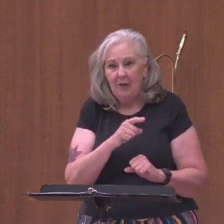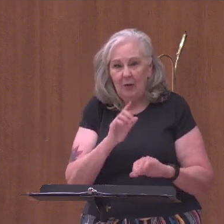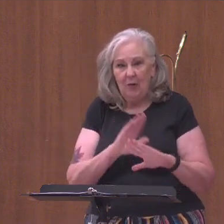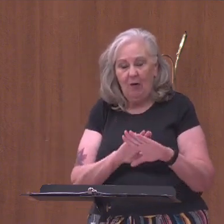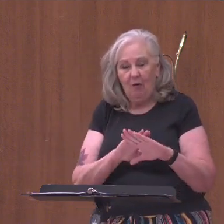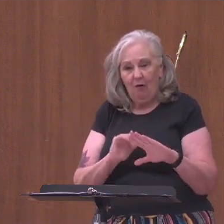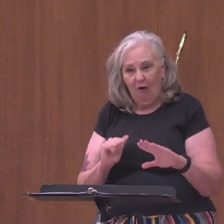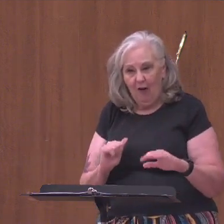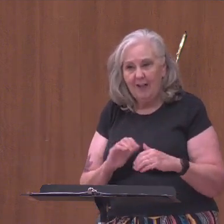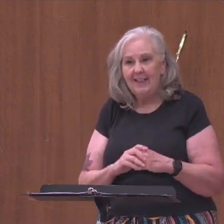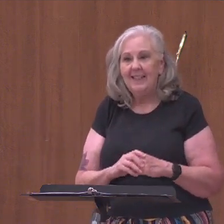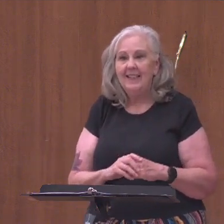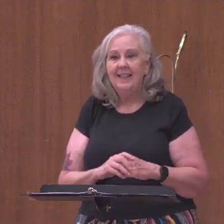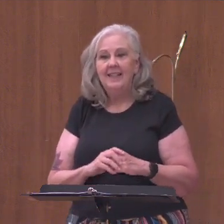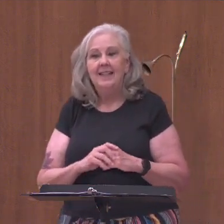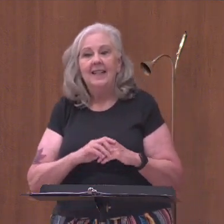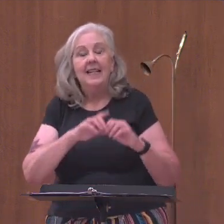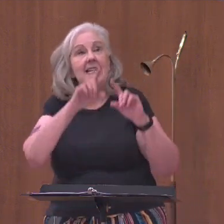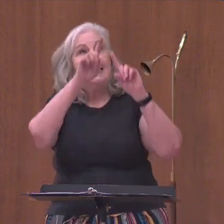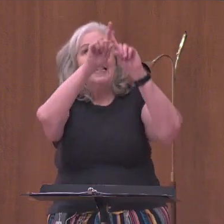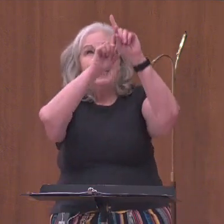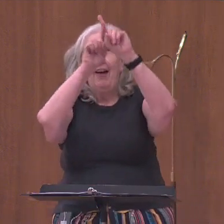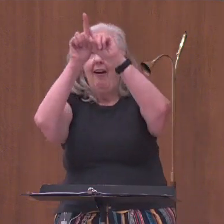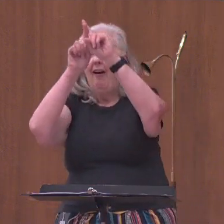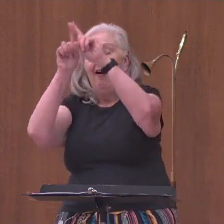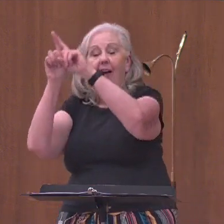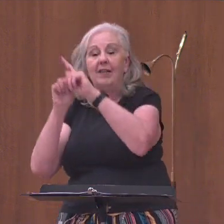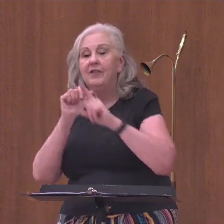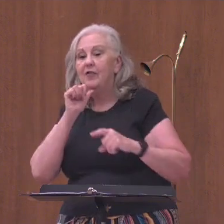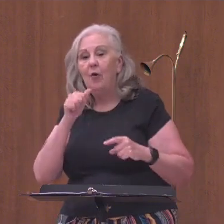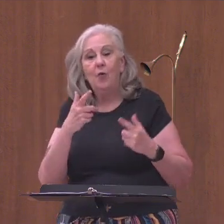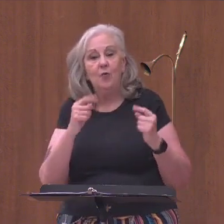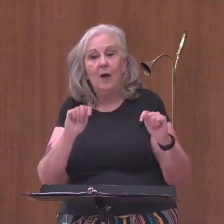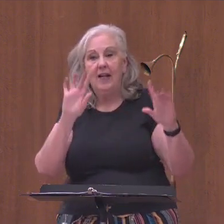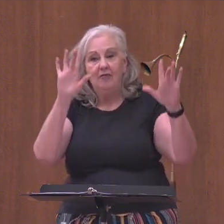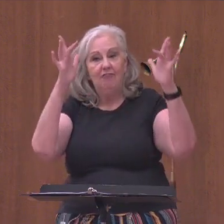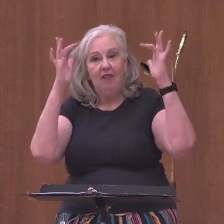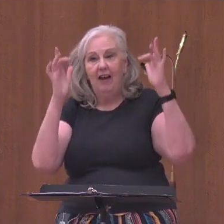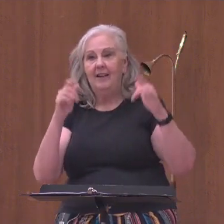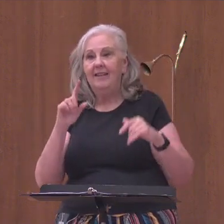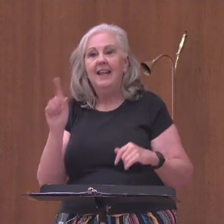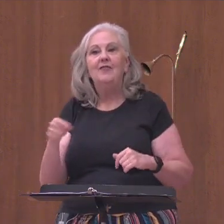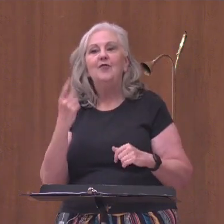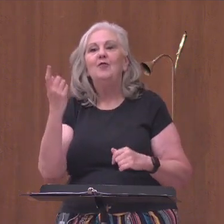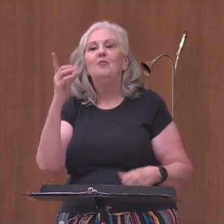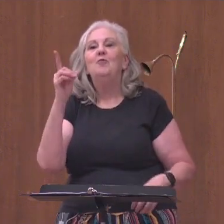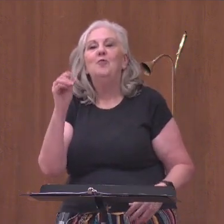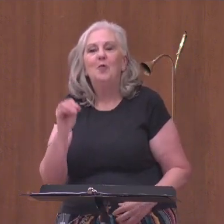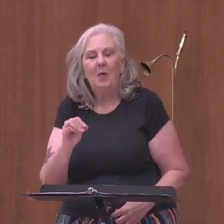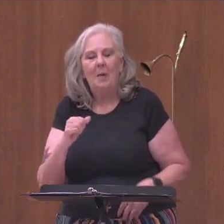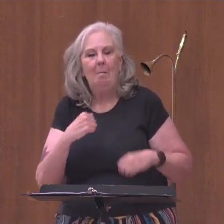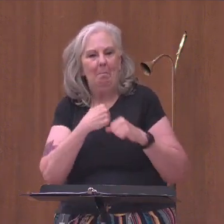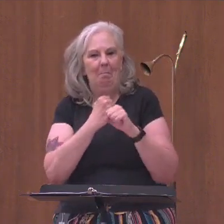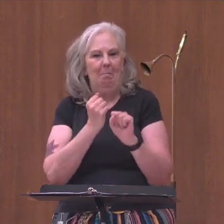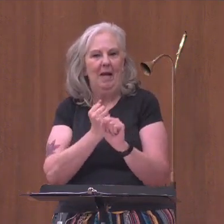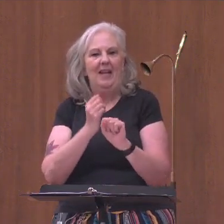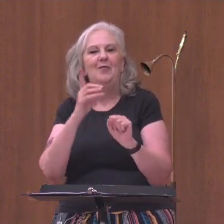called. Stars don't try to shine, they just do, because that's what they're made to